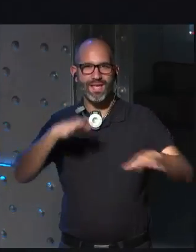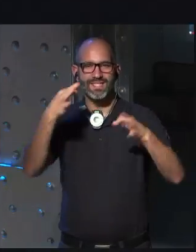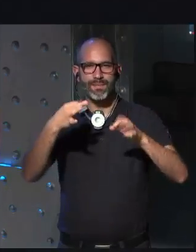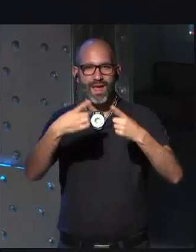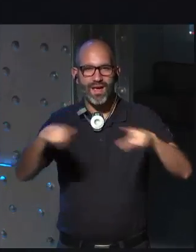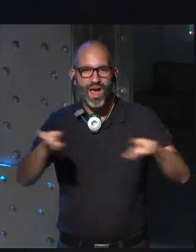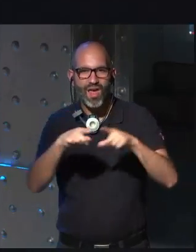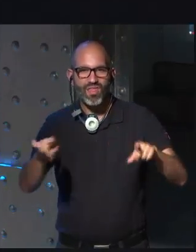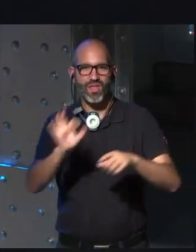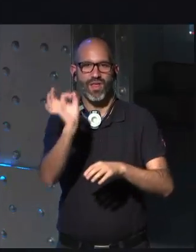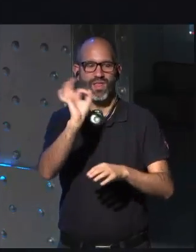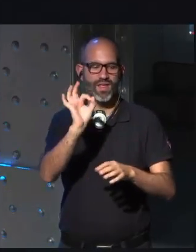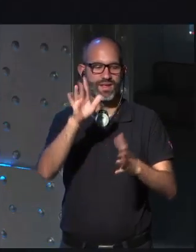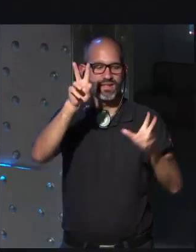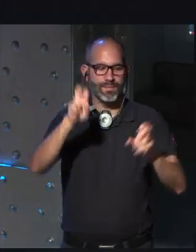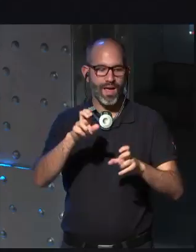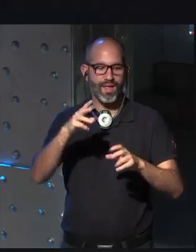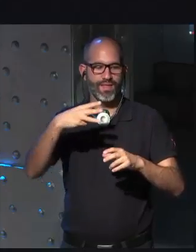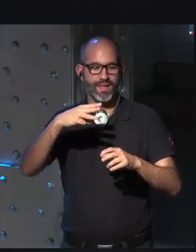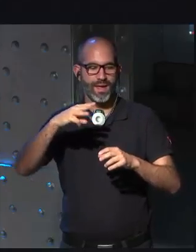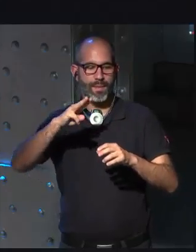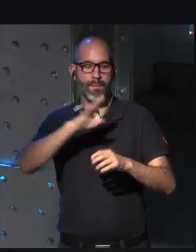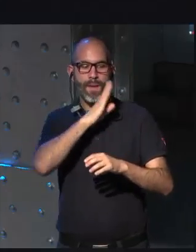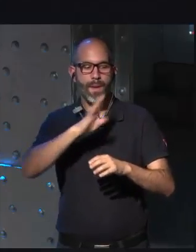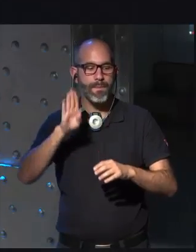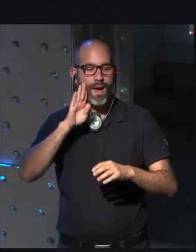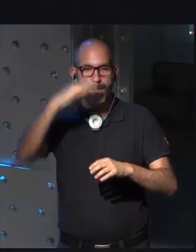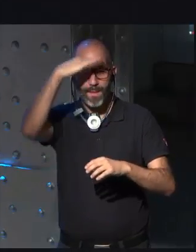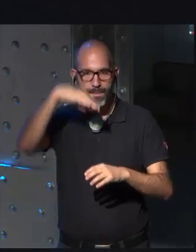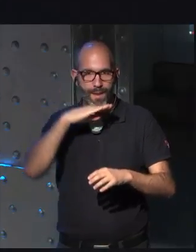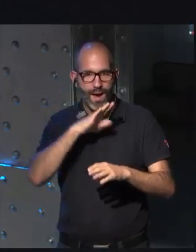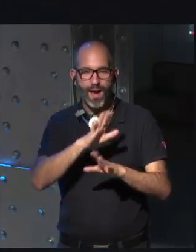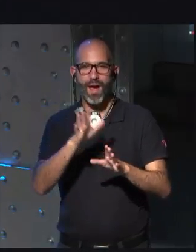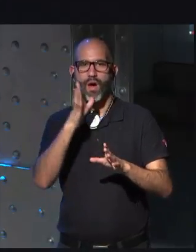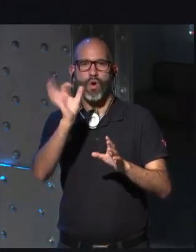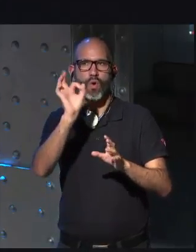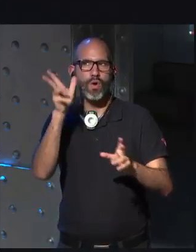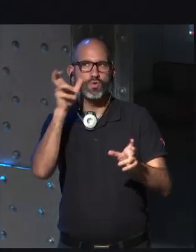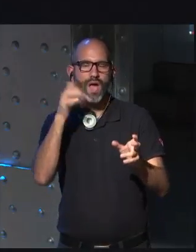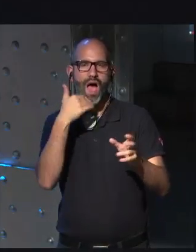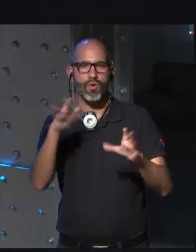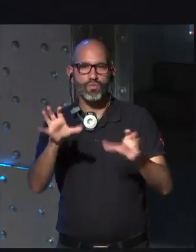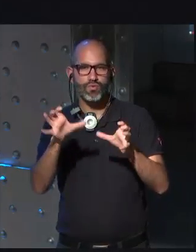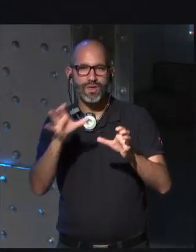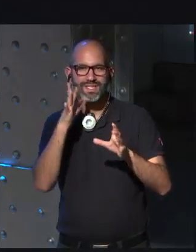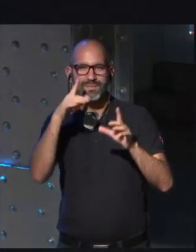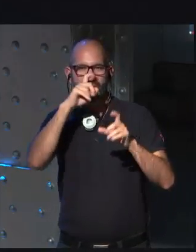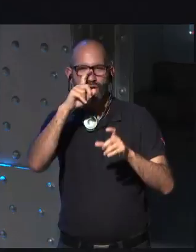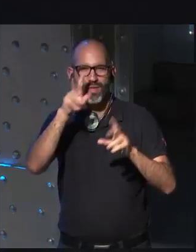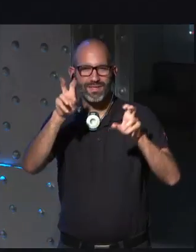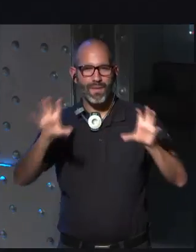a song, apart from the Mamas and the Papas or something like that, but there was a song that had to do with the sounds that they had listened on the